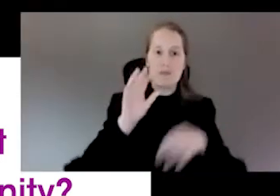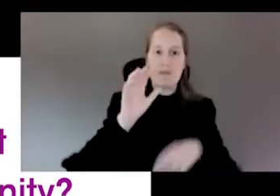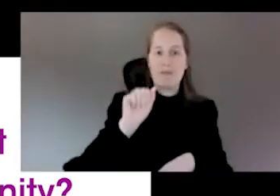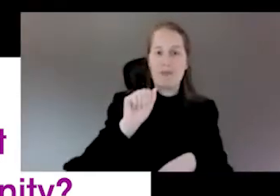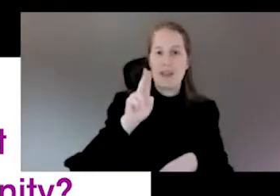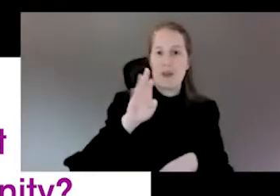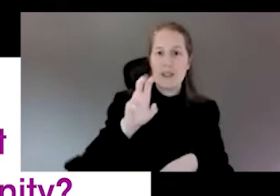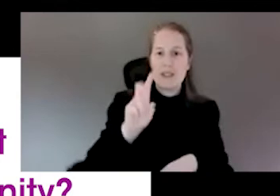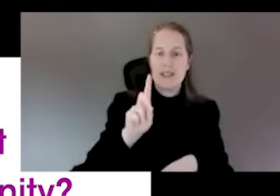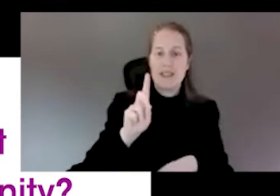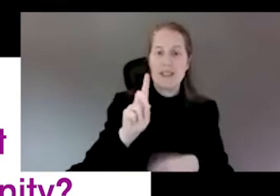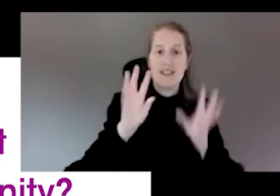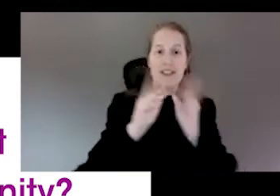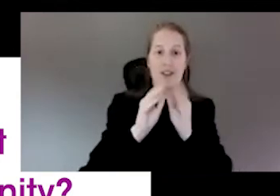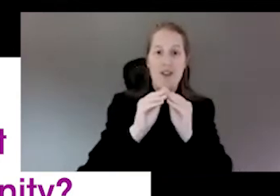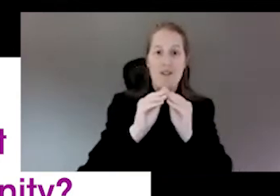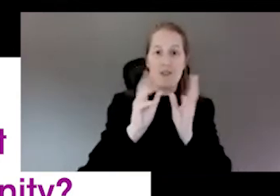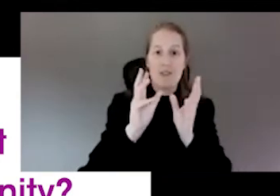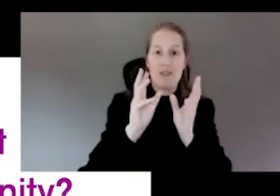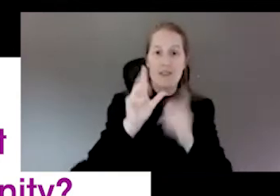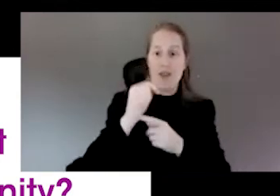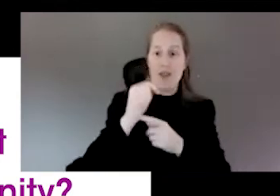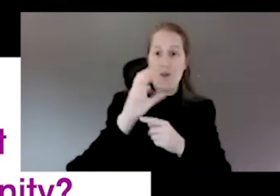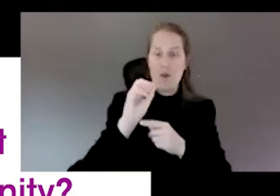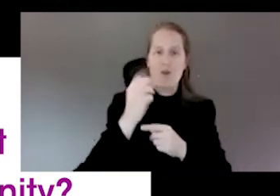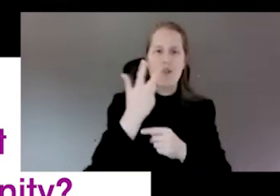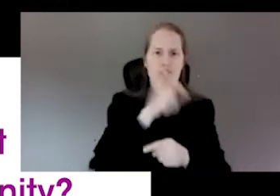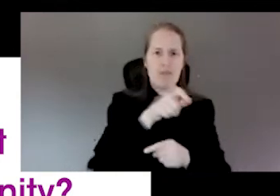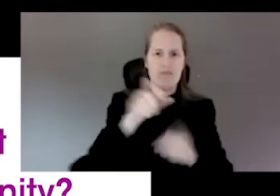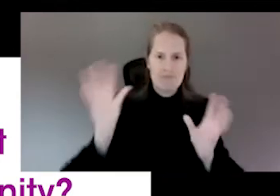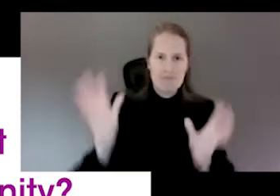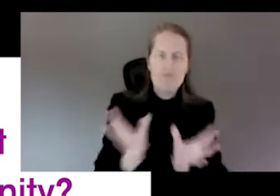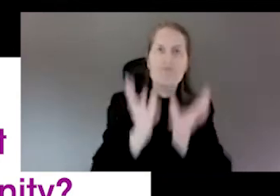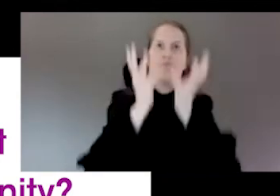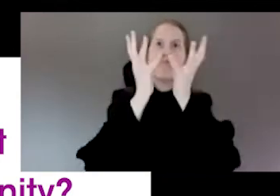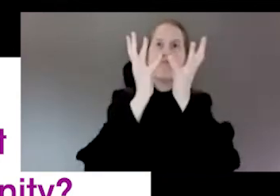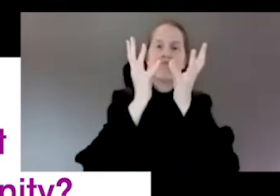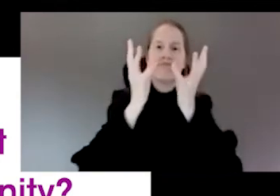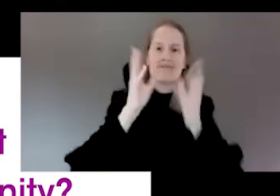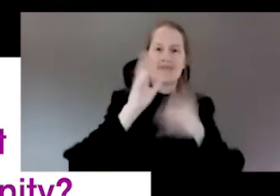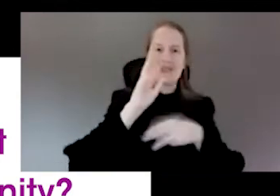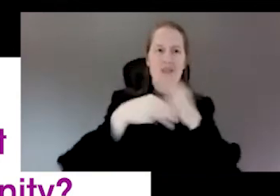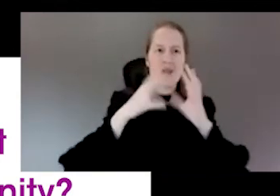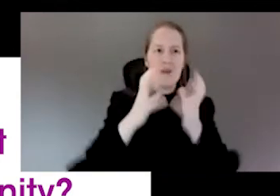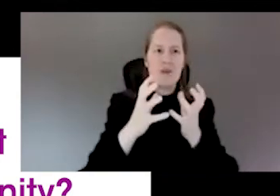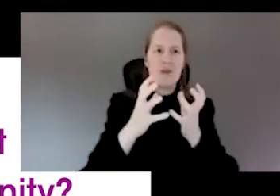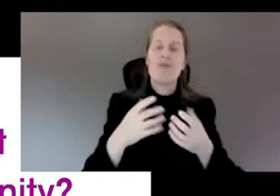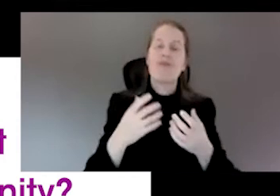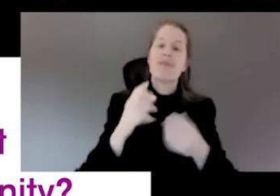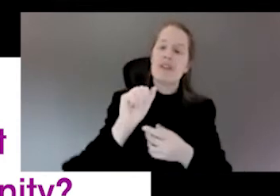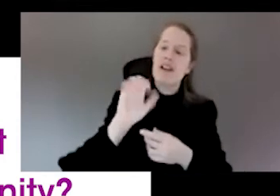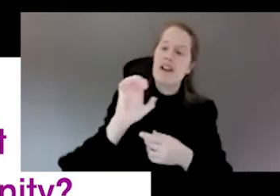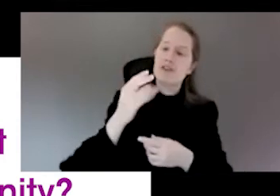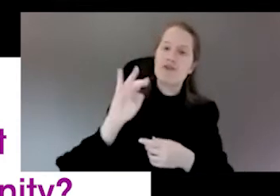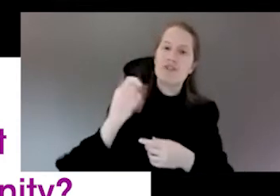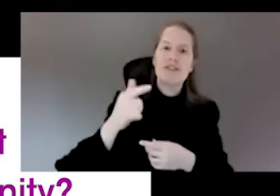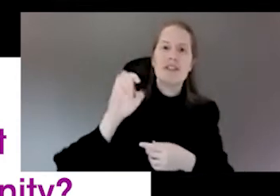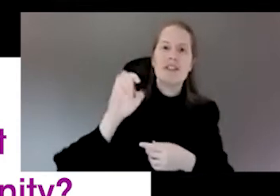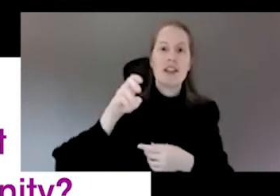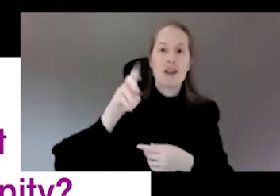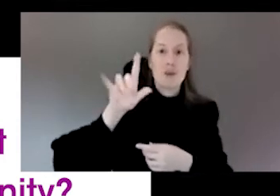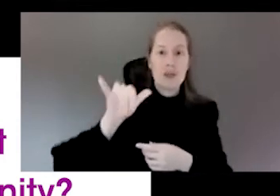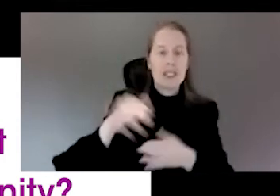3 figures holding the AUCD globe logo. Text, achieving equity, leading the way in the next